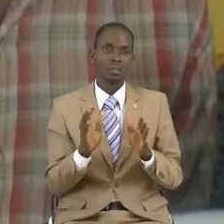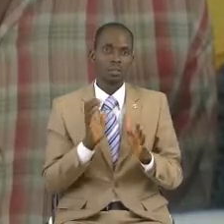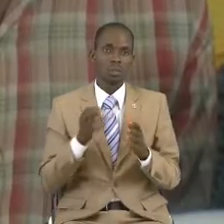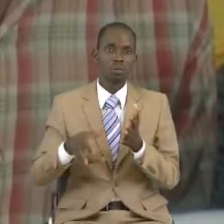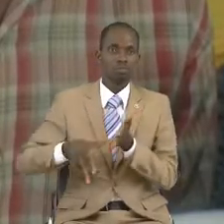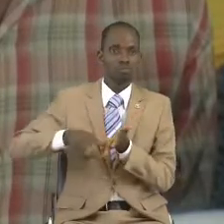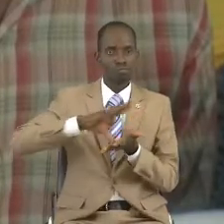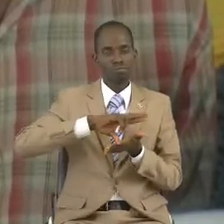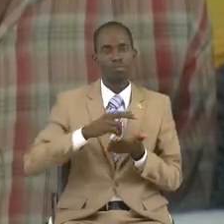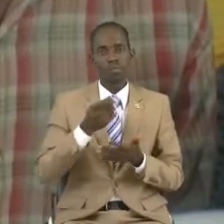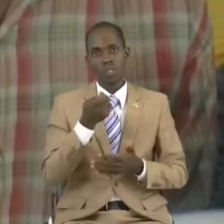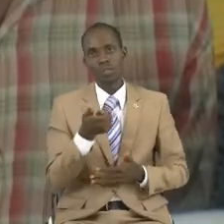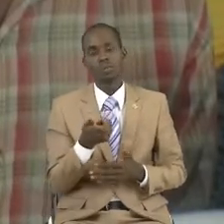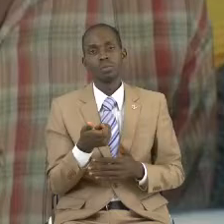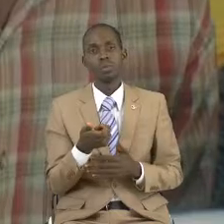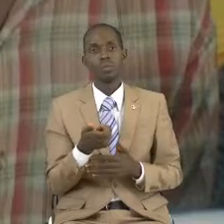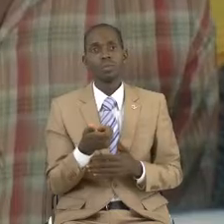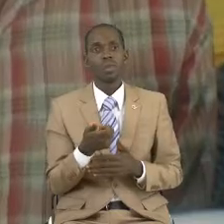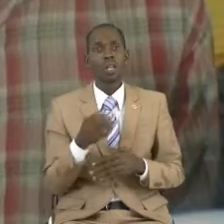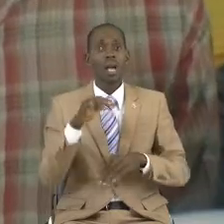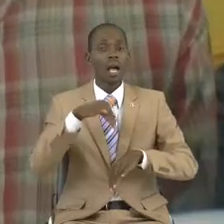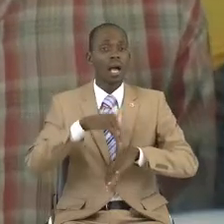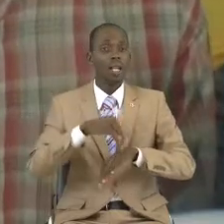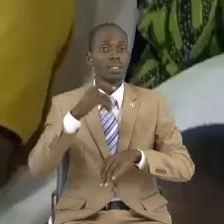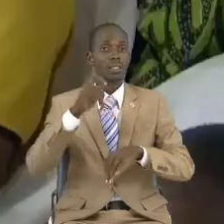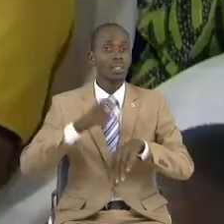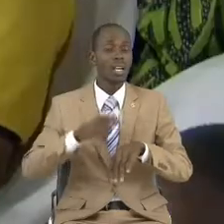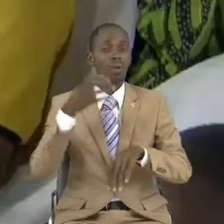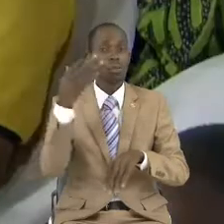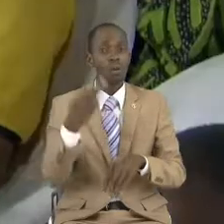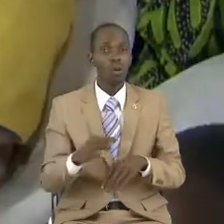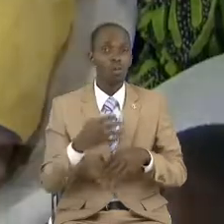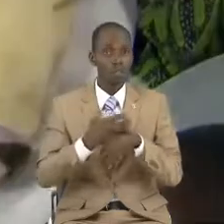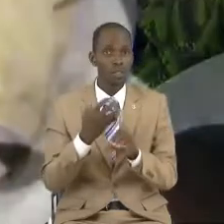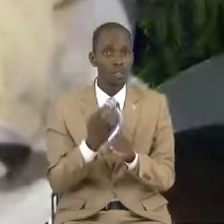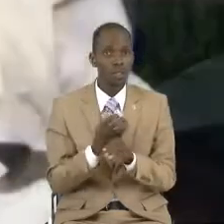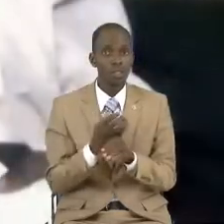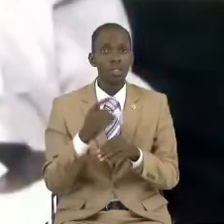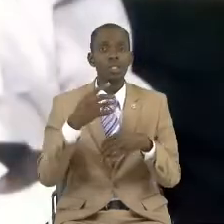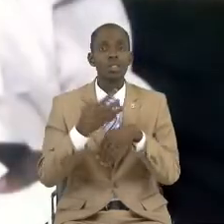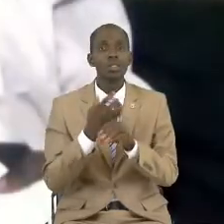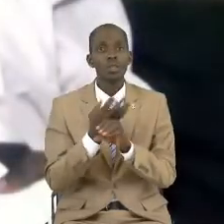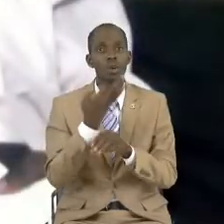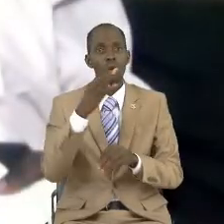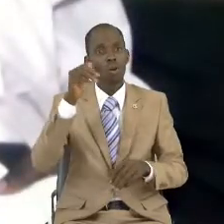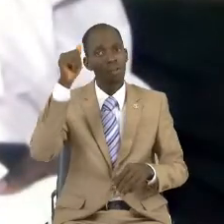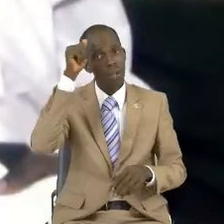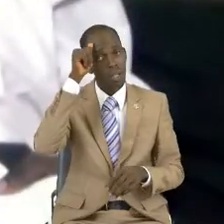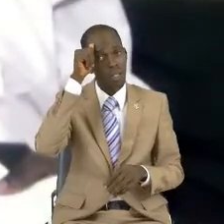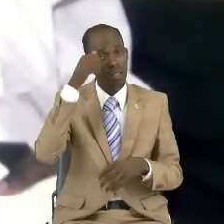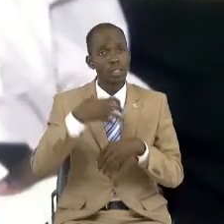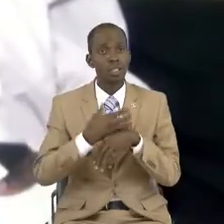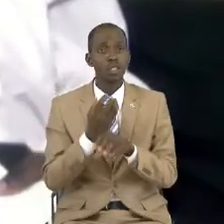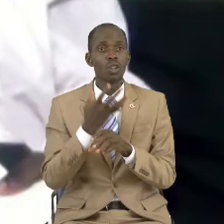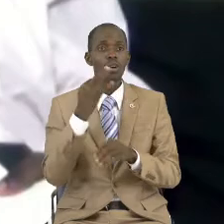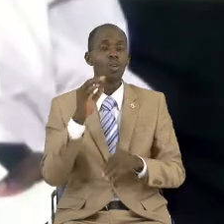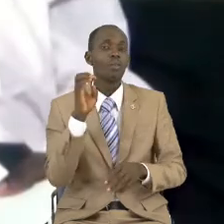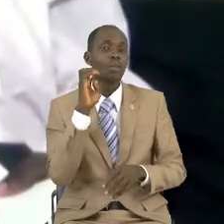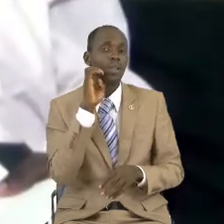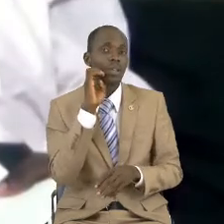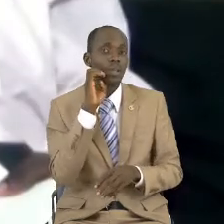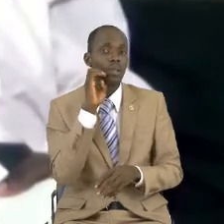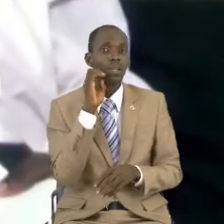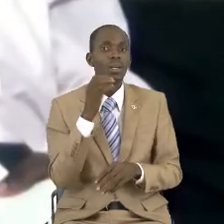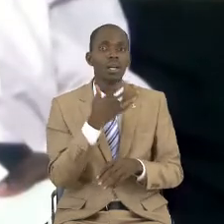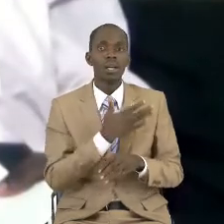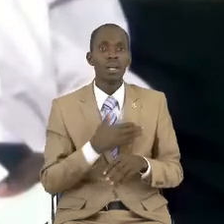time of creation the creation of adam the christian of evil and the intention